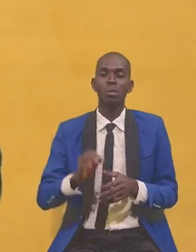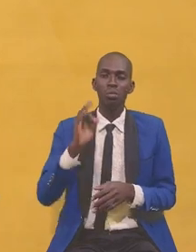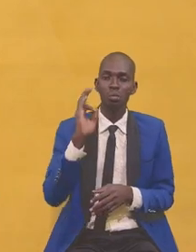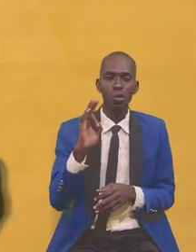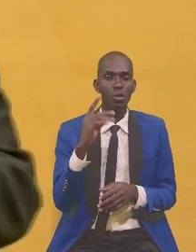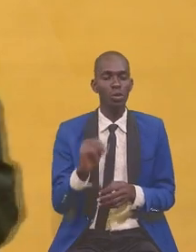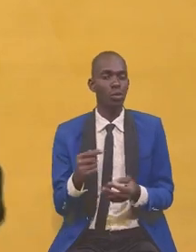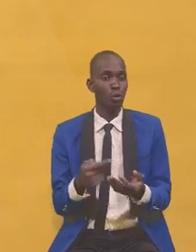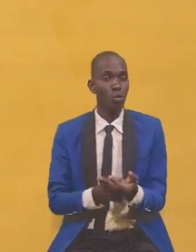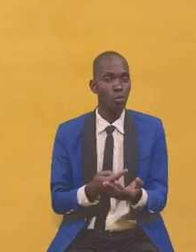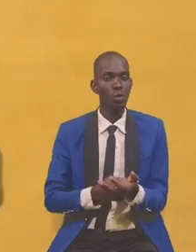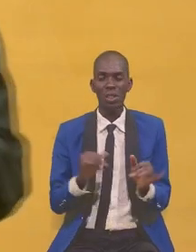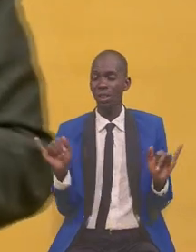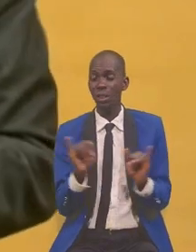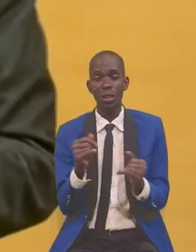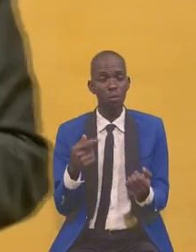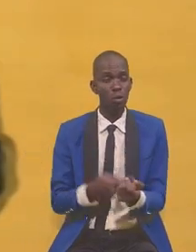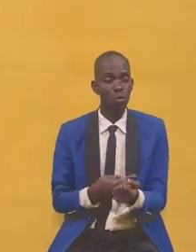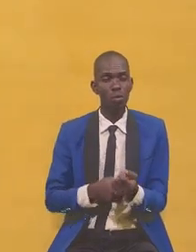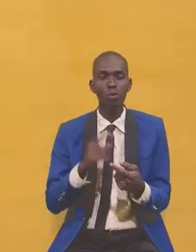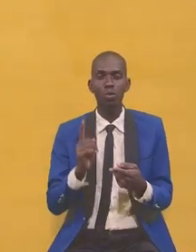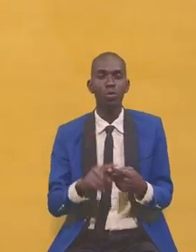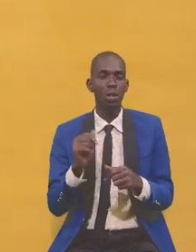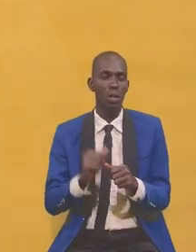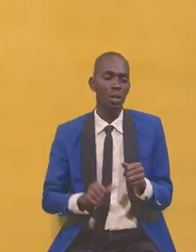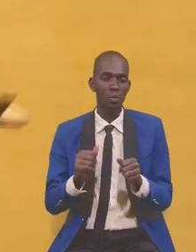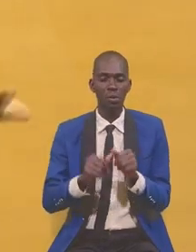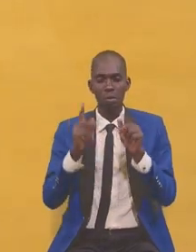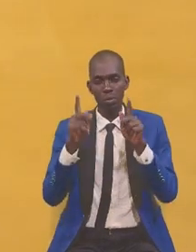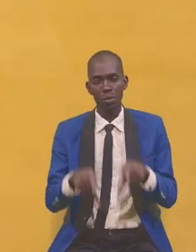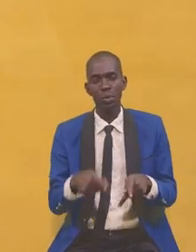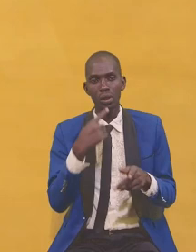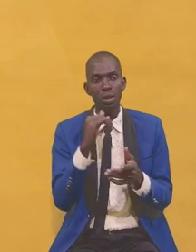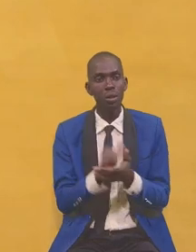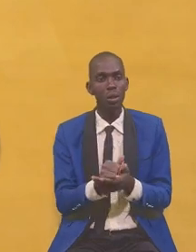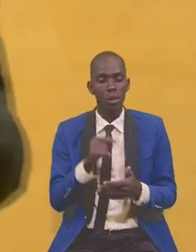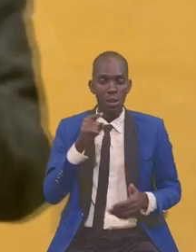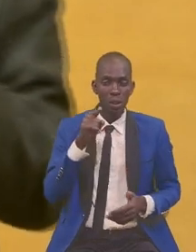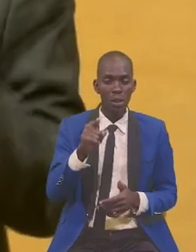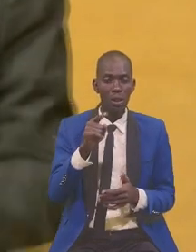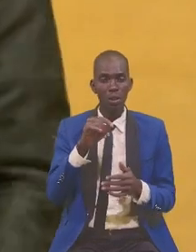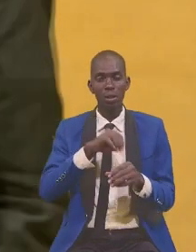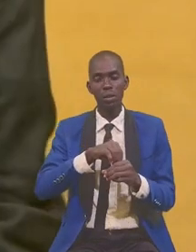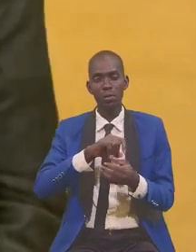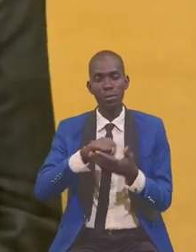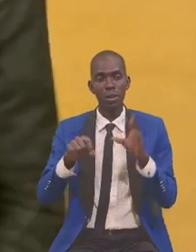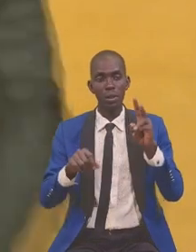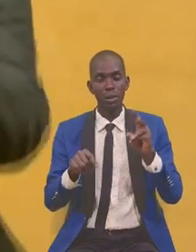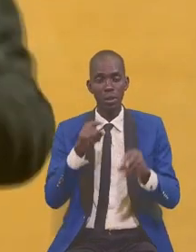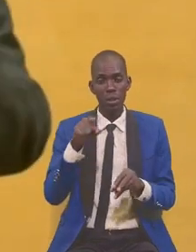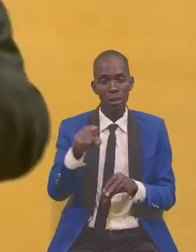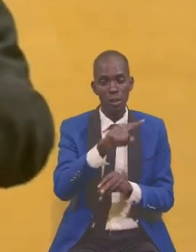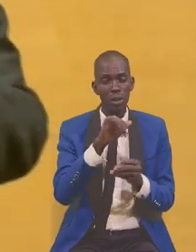to every creature. Look at verse 16. He that believeth and is baptized shall be